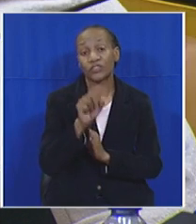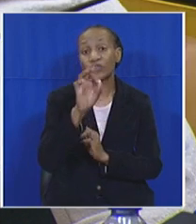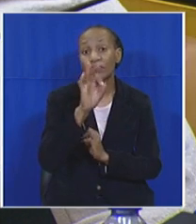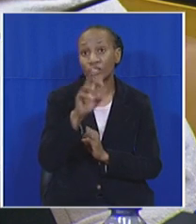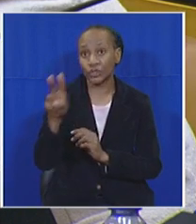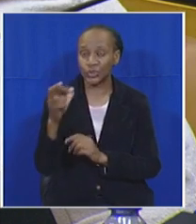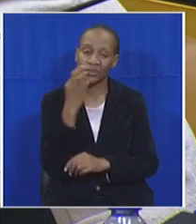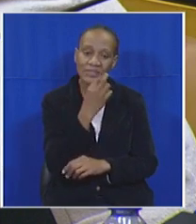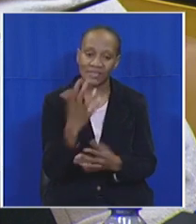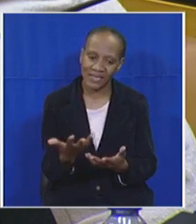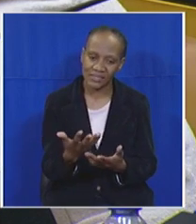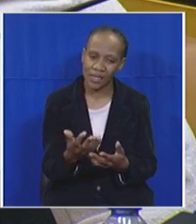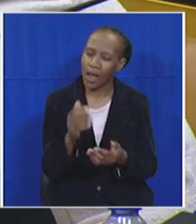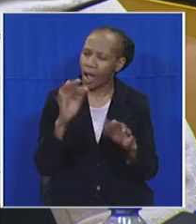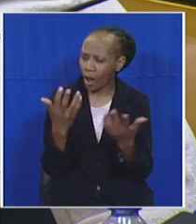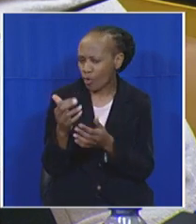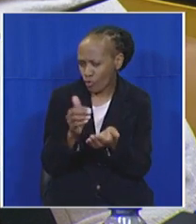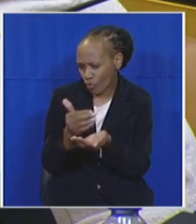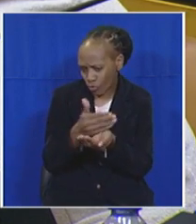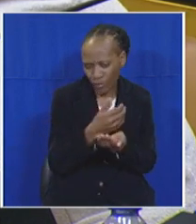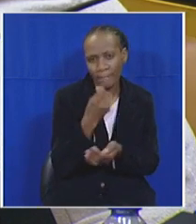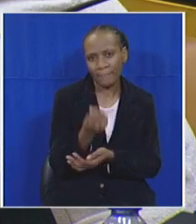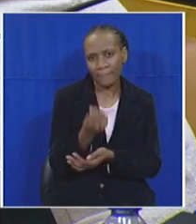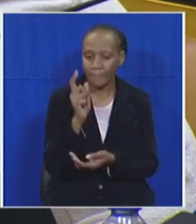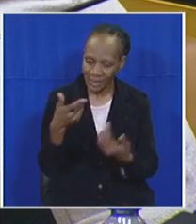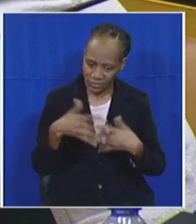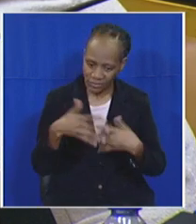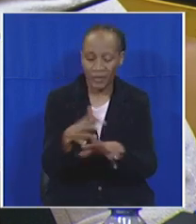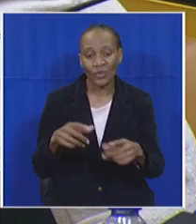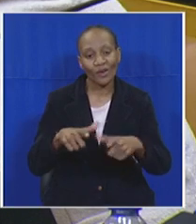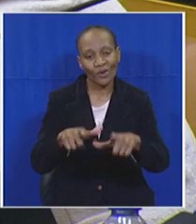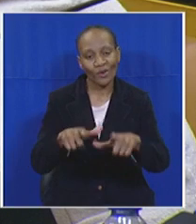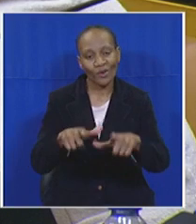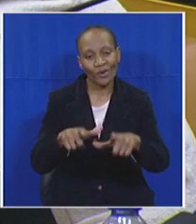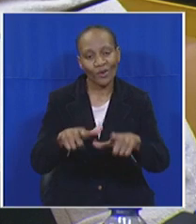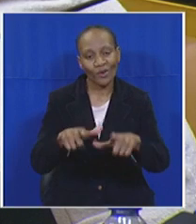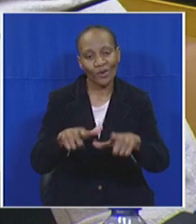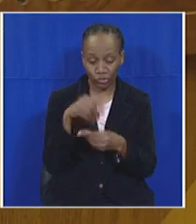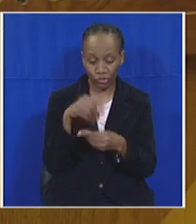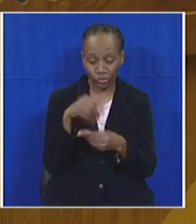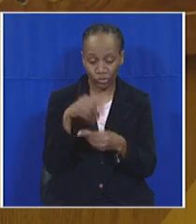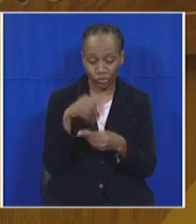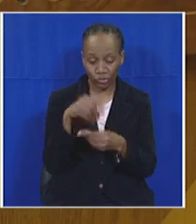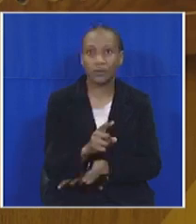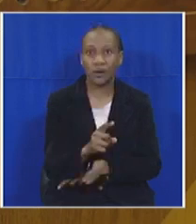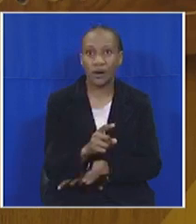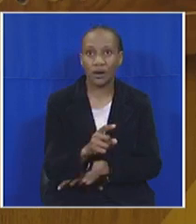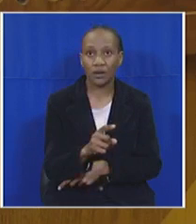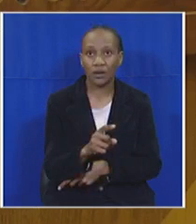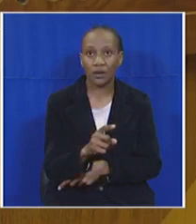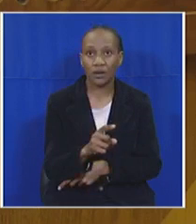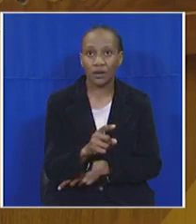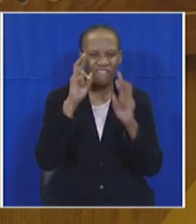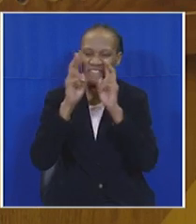following areas of cost containment that should be implemented at local government level, including the curtailment of overseas trips,